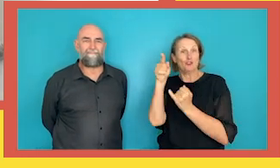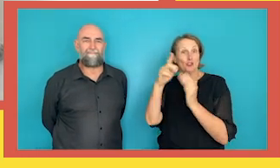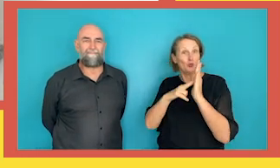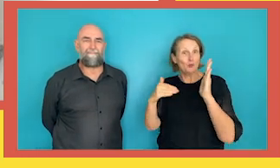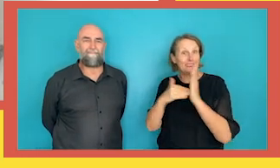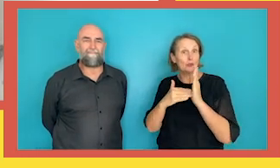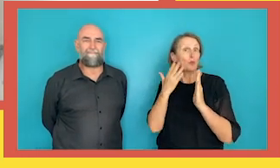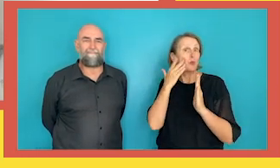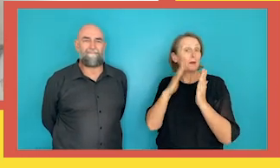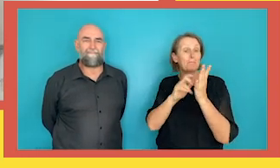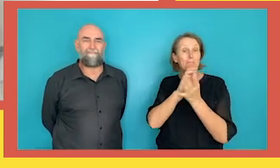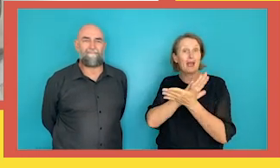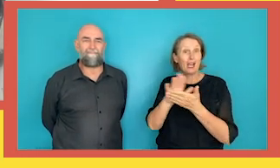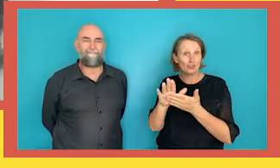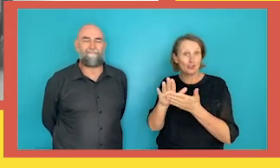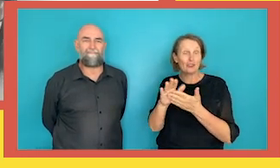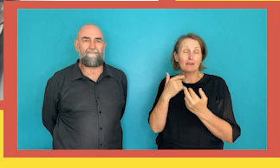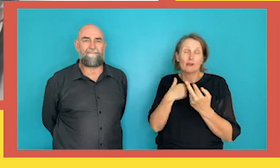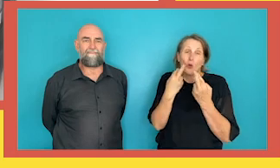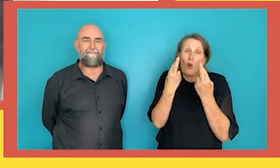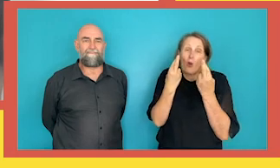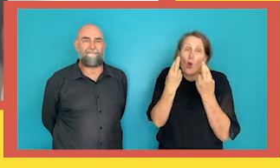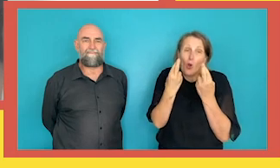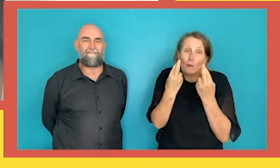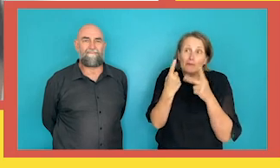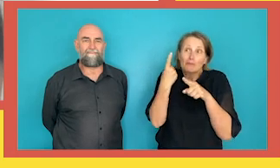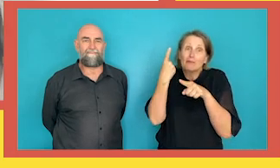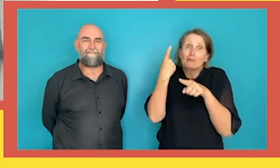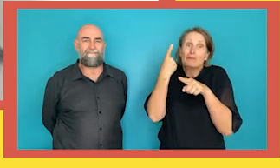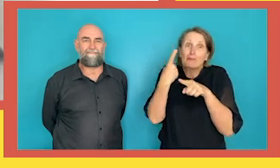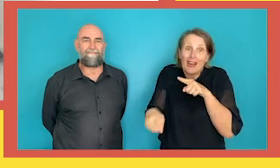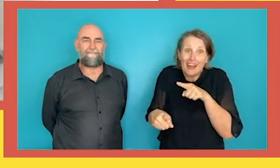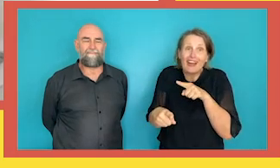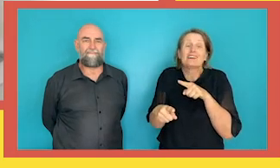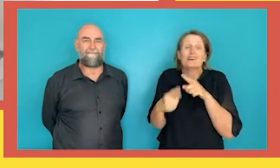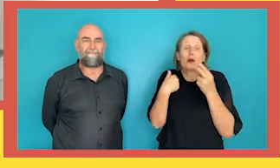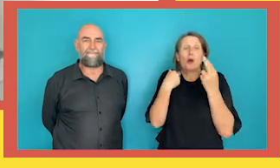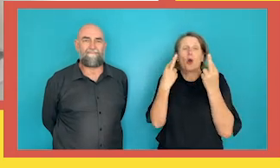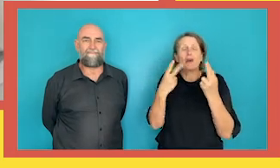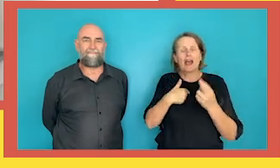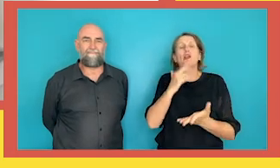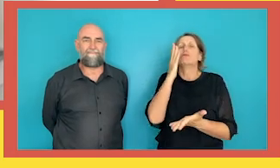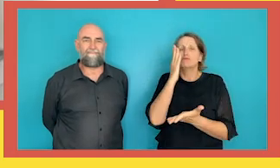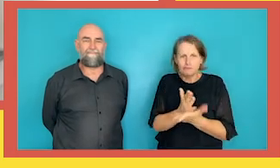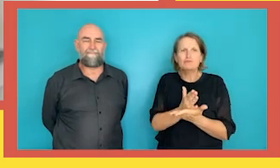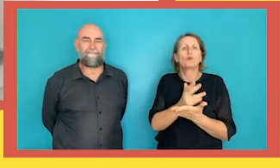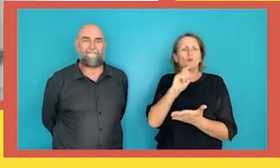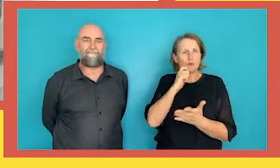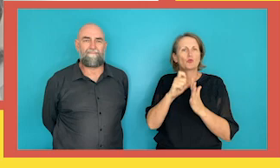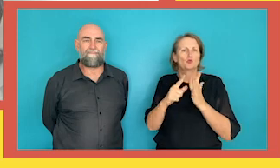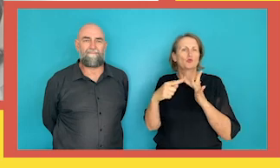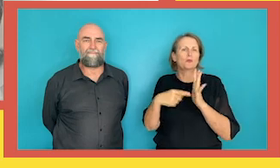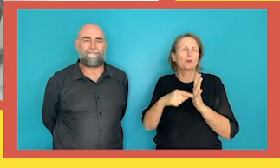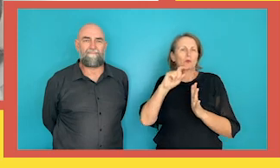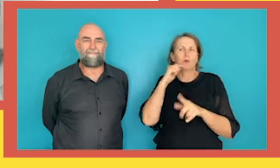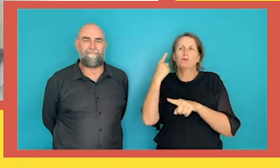New Zealand in March, and then hopefully everything crossed. And I've got no doubt in our mind